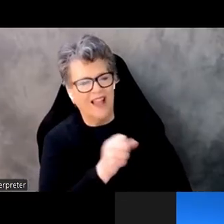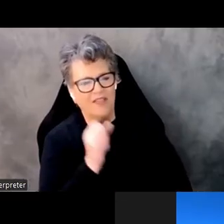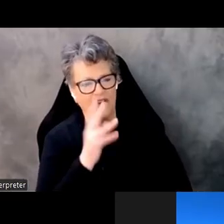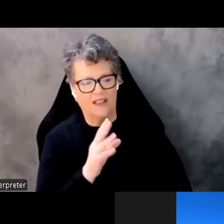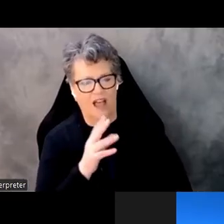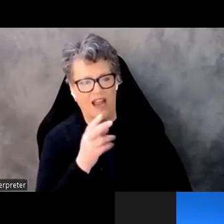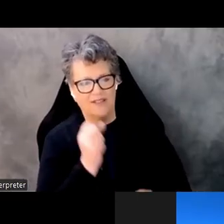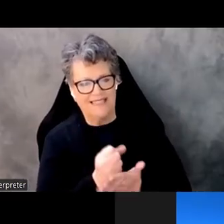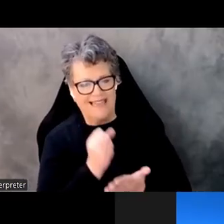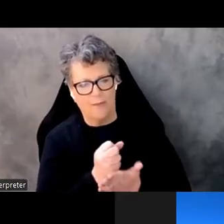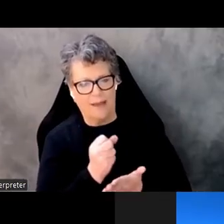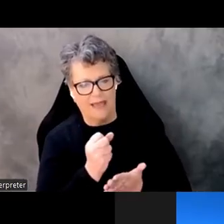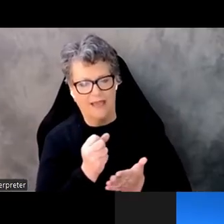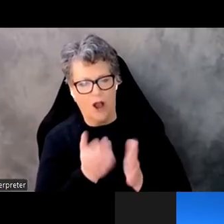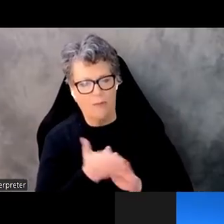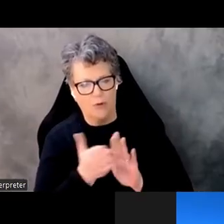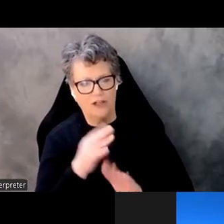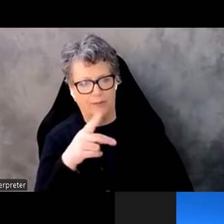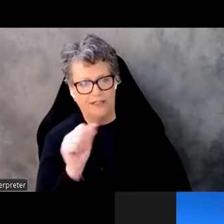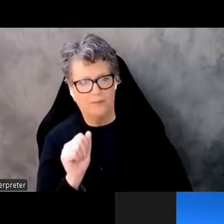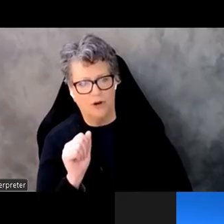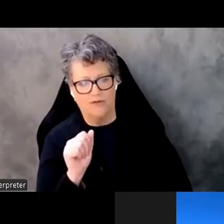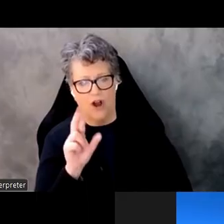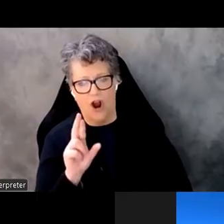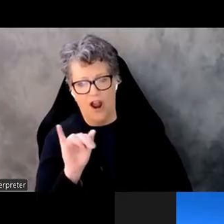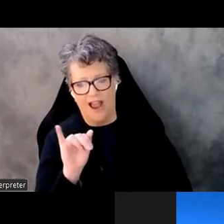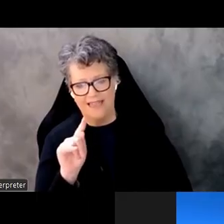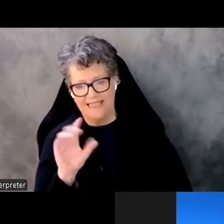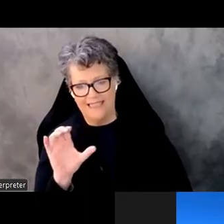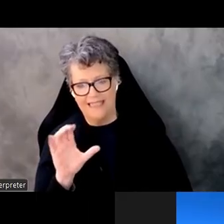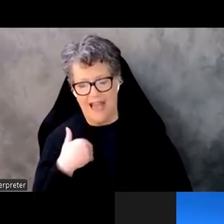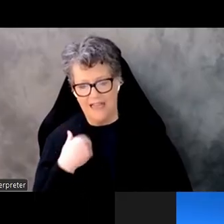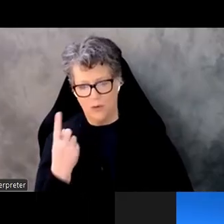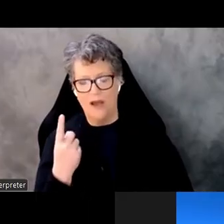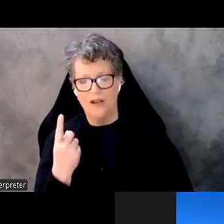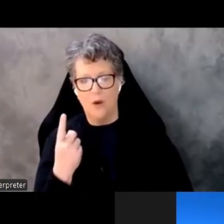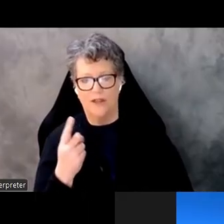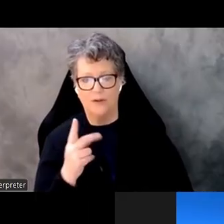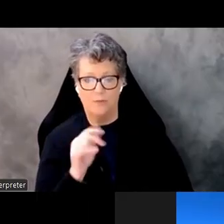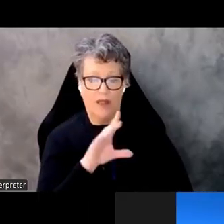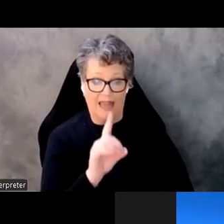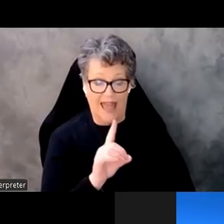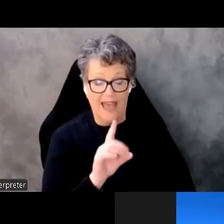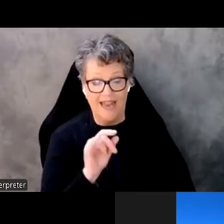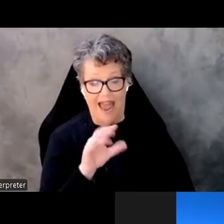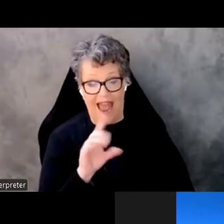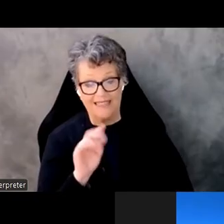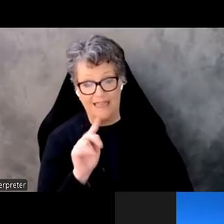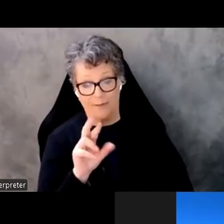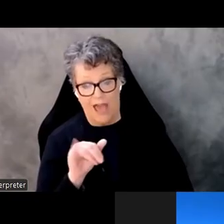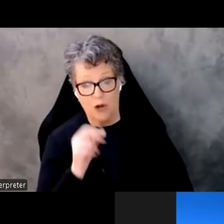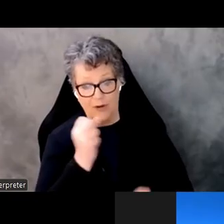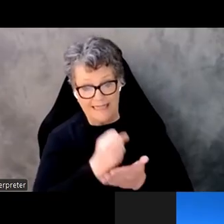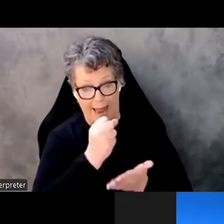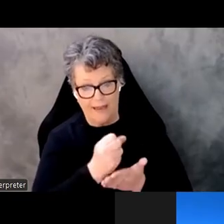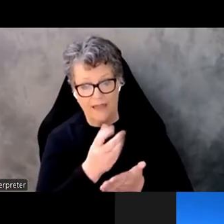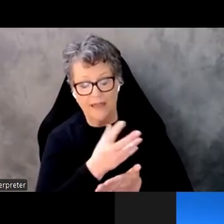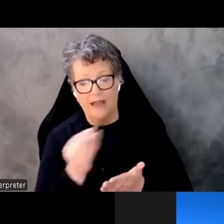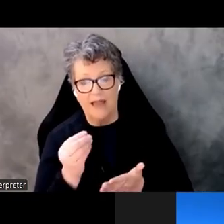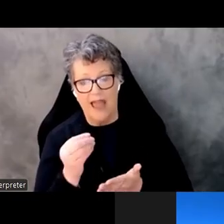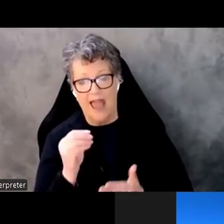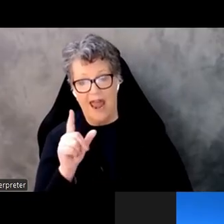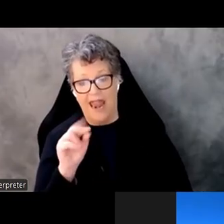stamping operations here in Pittsburgh. In fact, RITC has one where they do both lead acid battery stamping and laminates